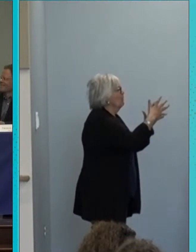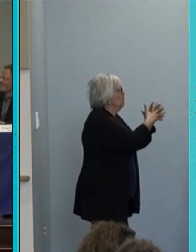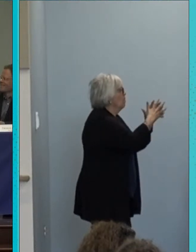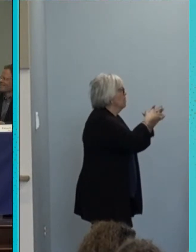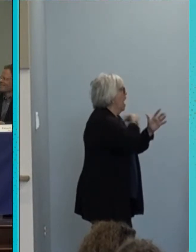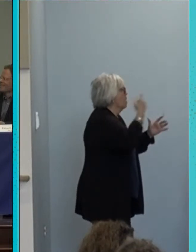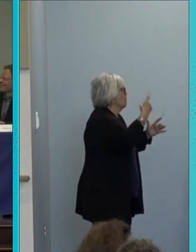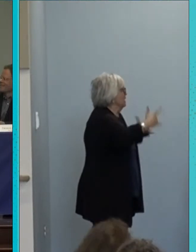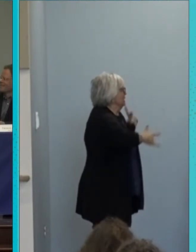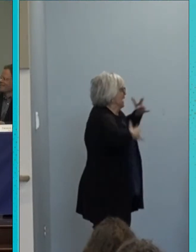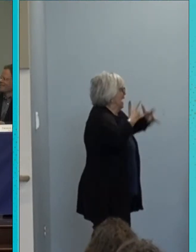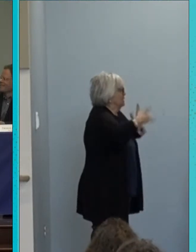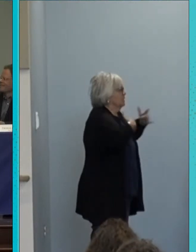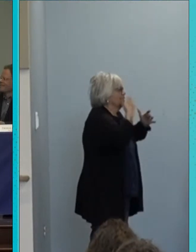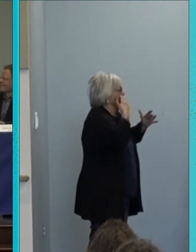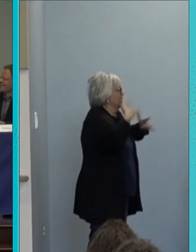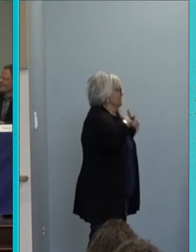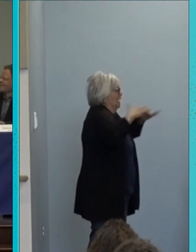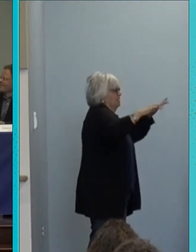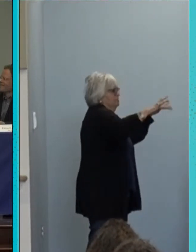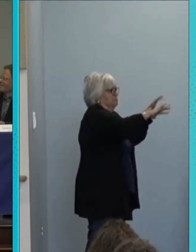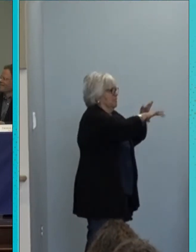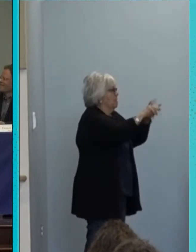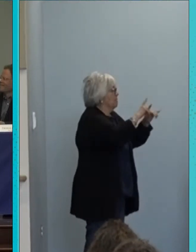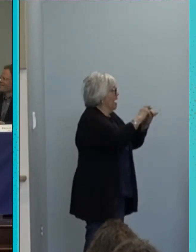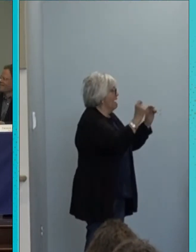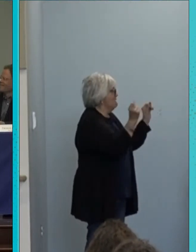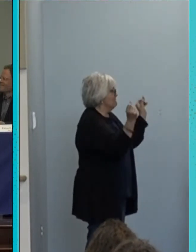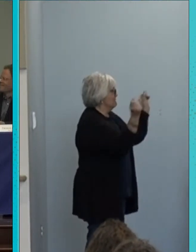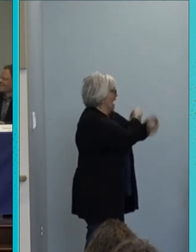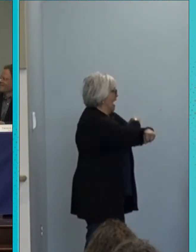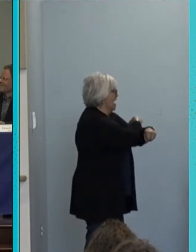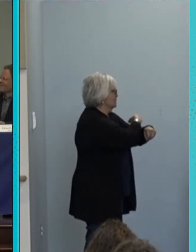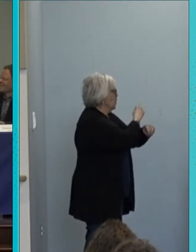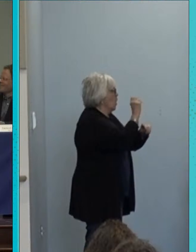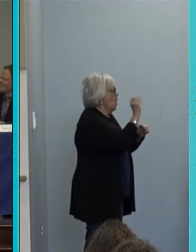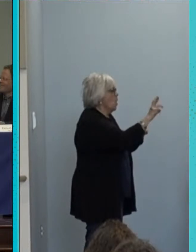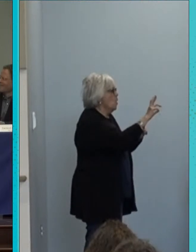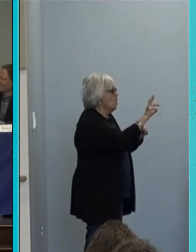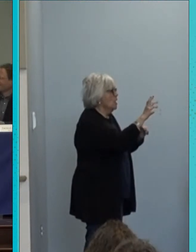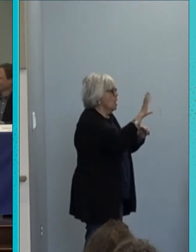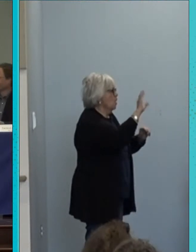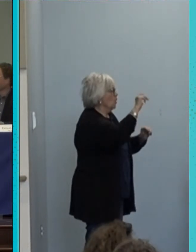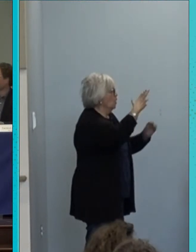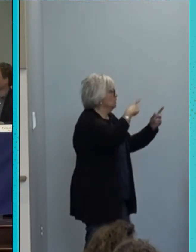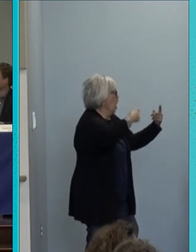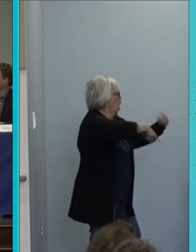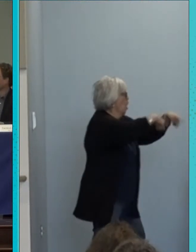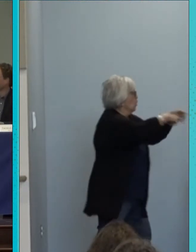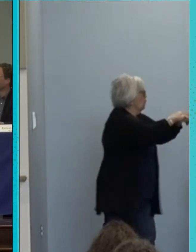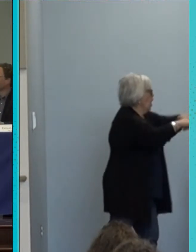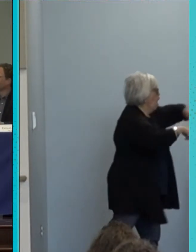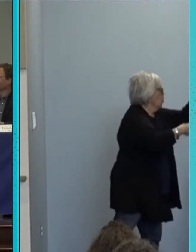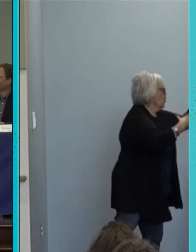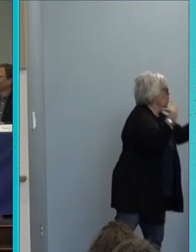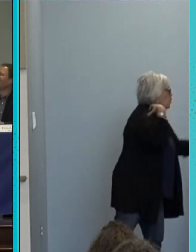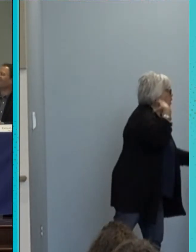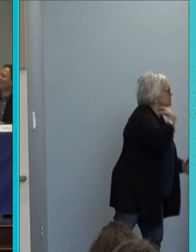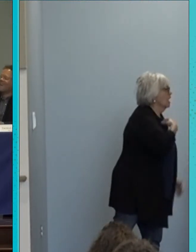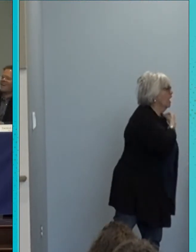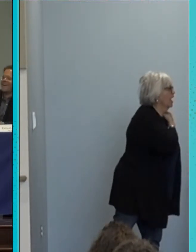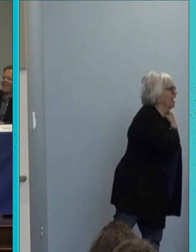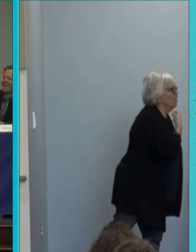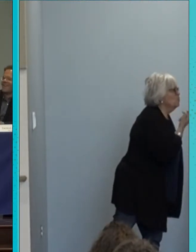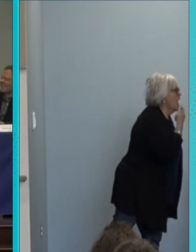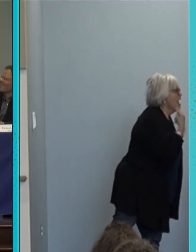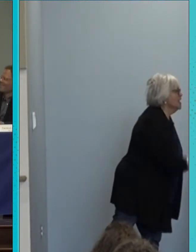So like every time I watch football, I get excited about the plays, and then, were there any fights or arguments with